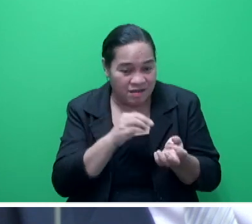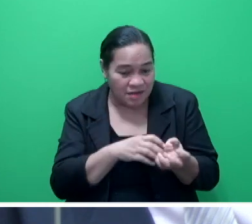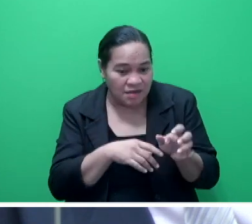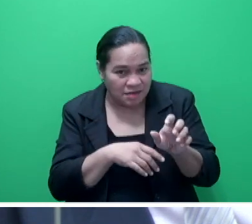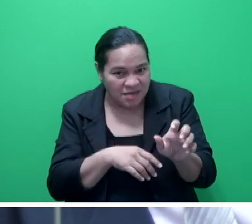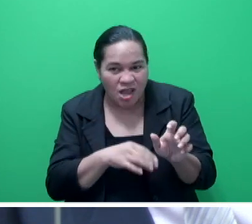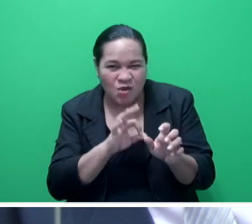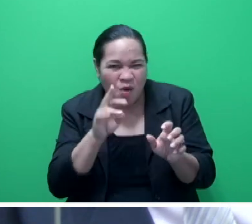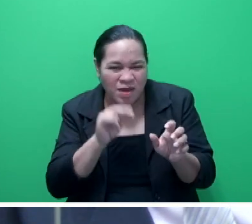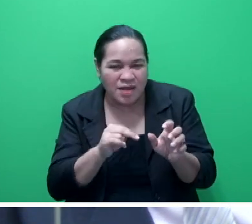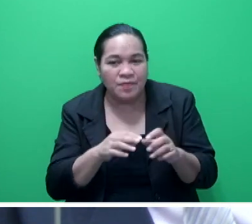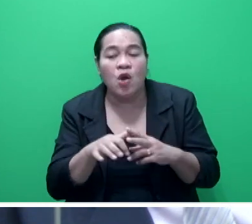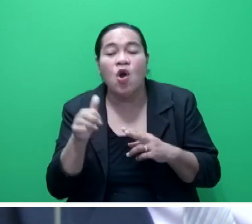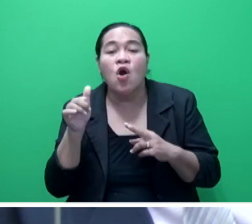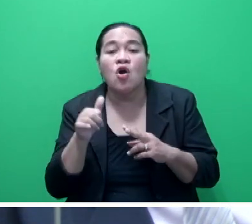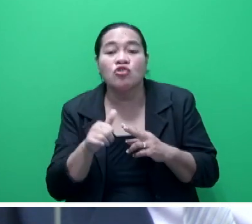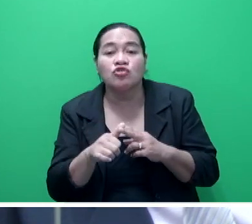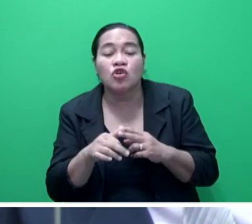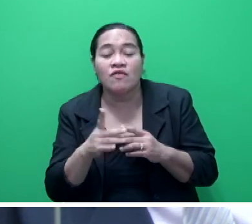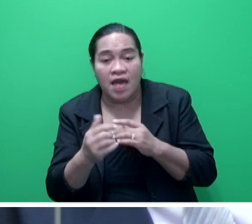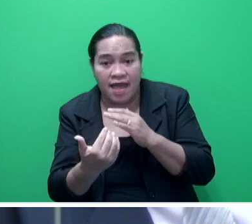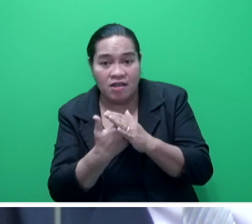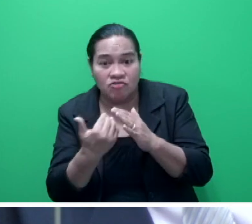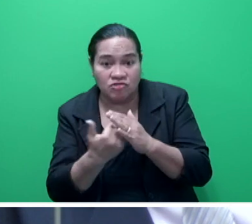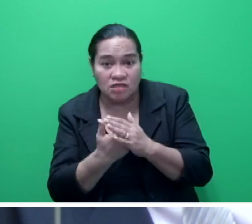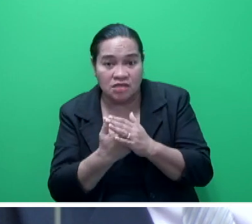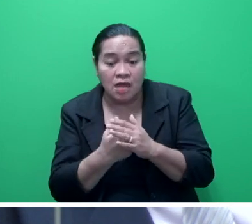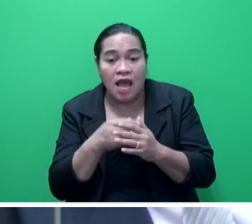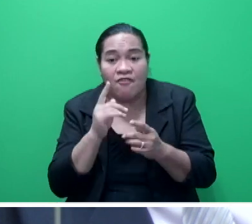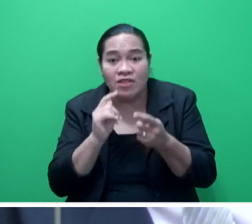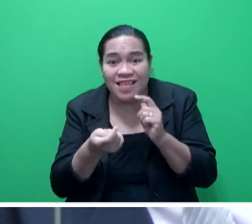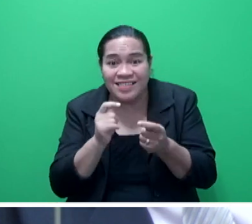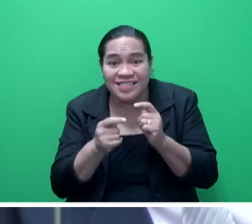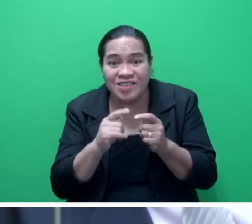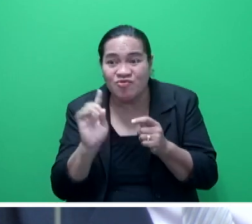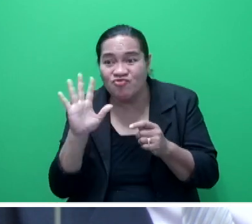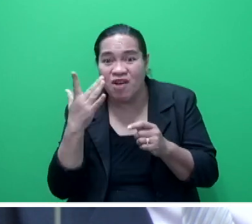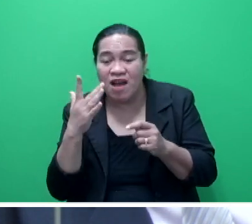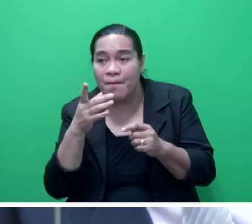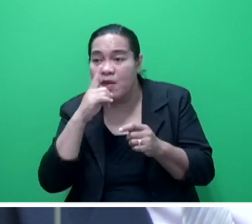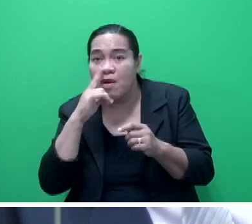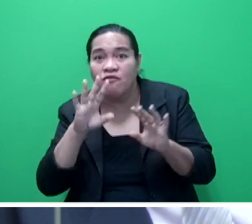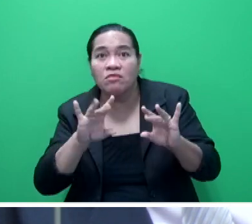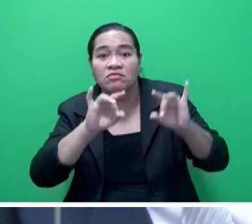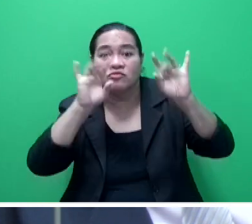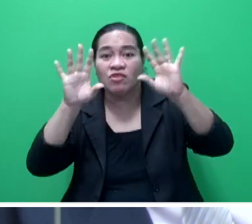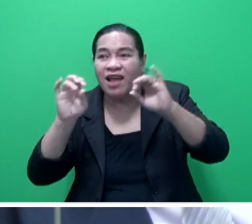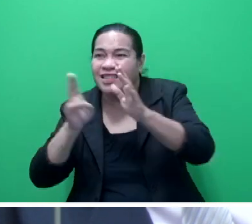have eased entry requirements also, Honourable Speaker, in terms of COVID-19 testing for travelers from travel partner